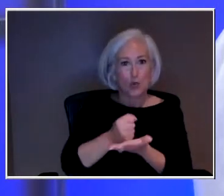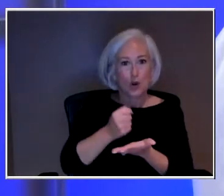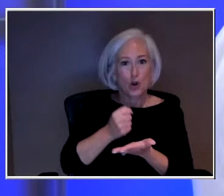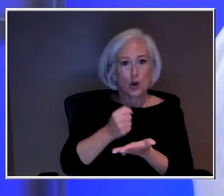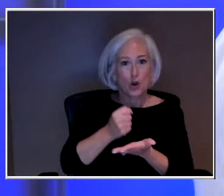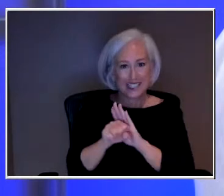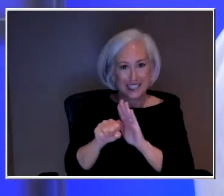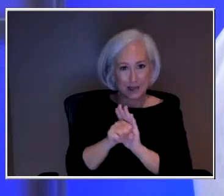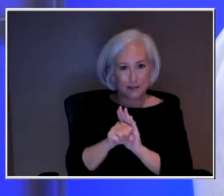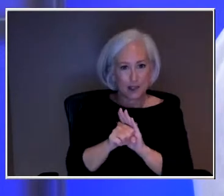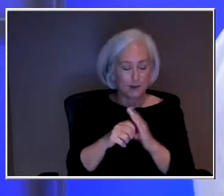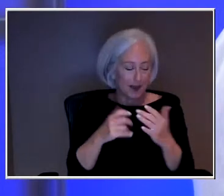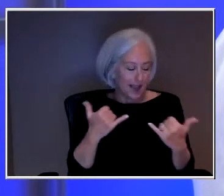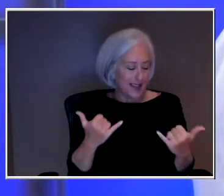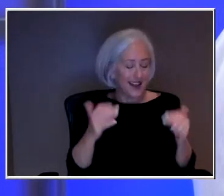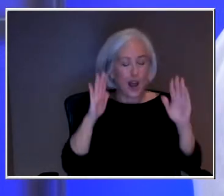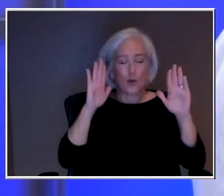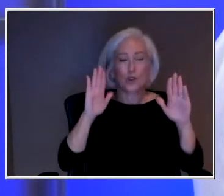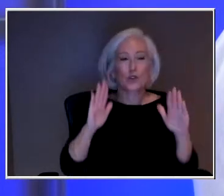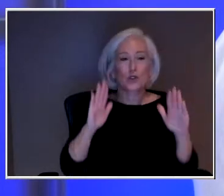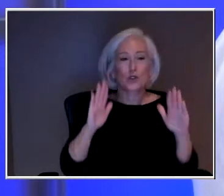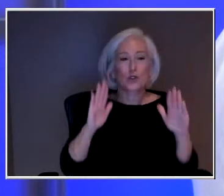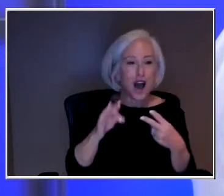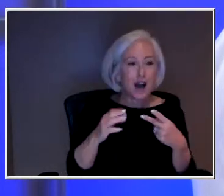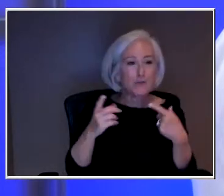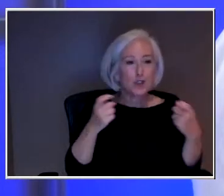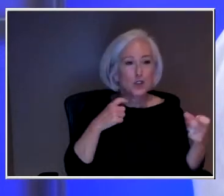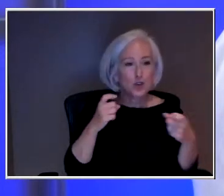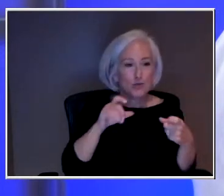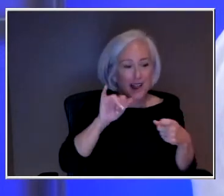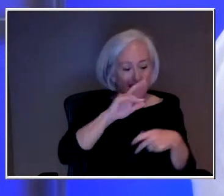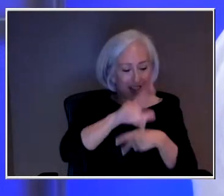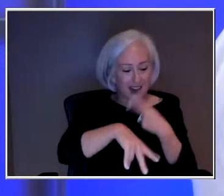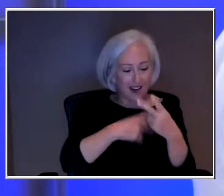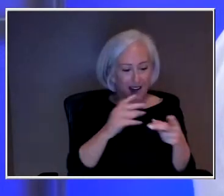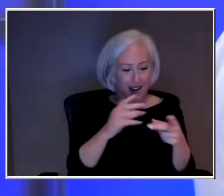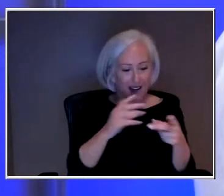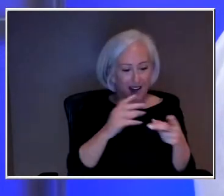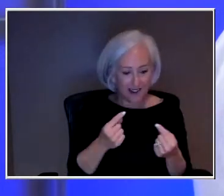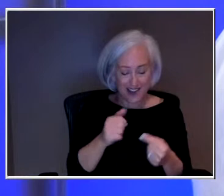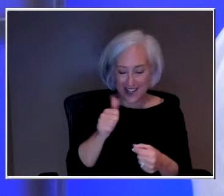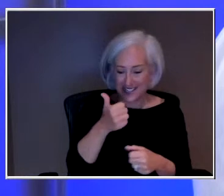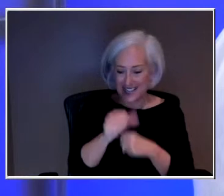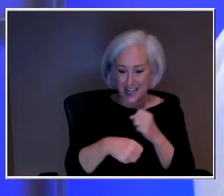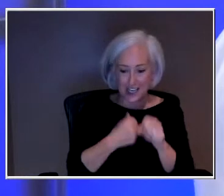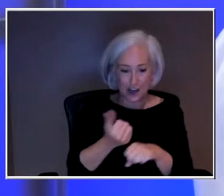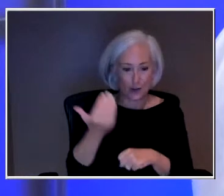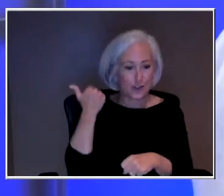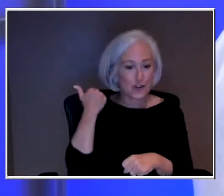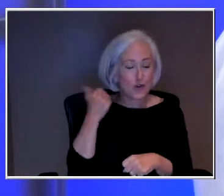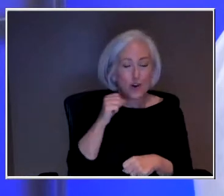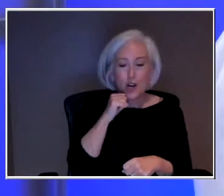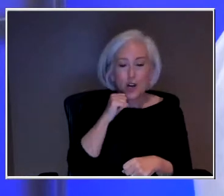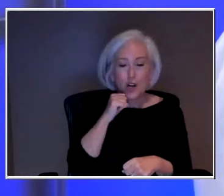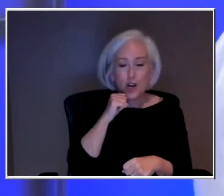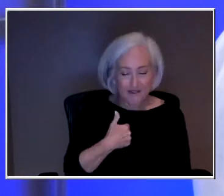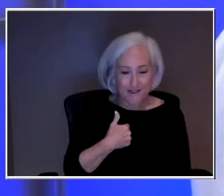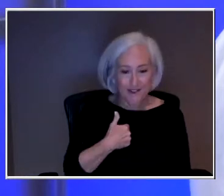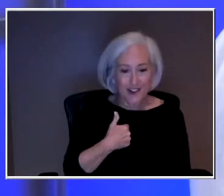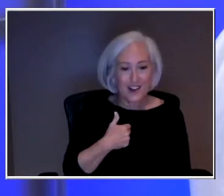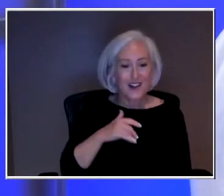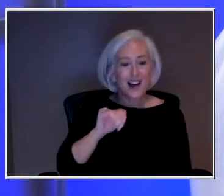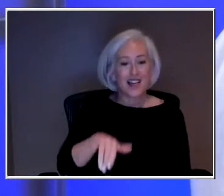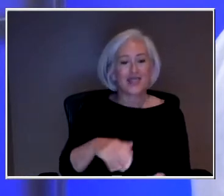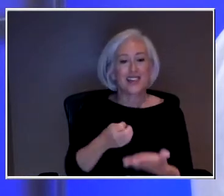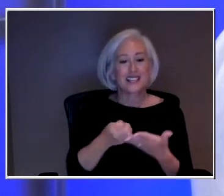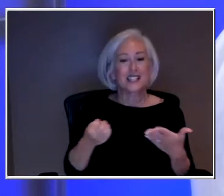these types of pains that even a decade or two ago we would have no options for. And I think this device just kind of touches on the